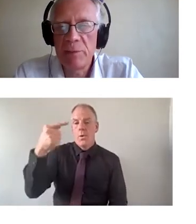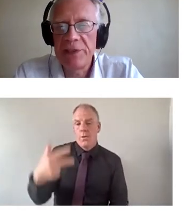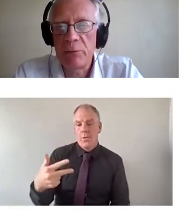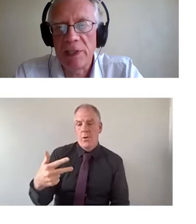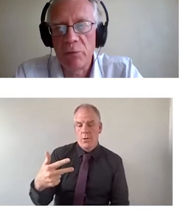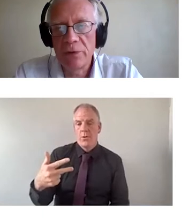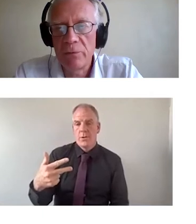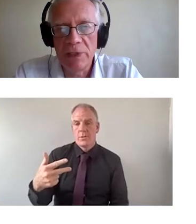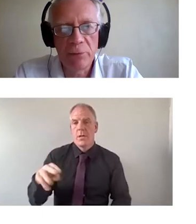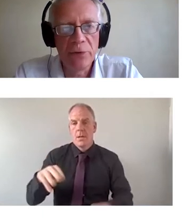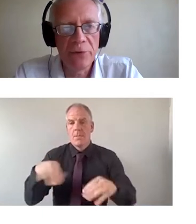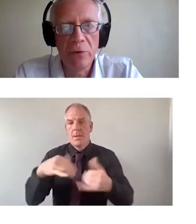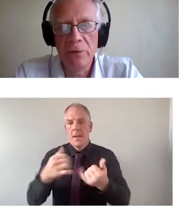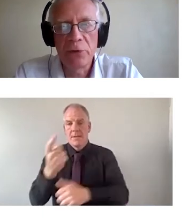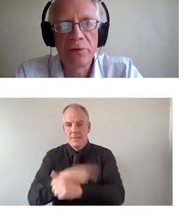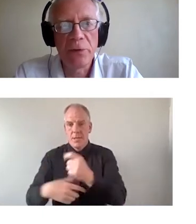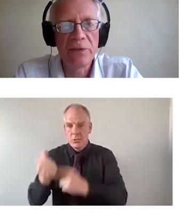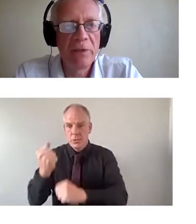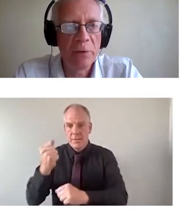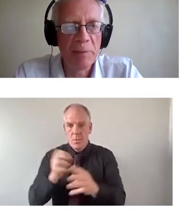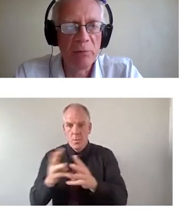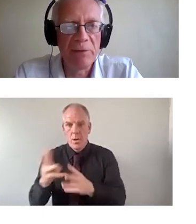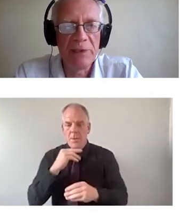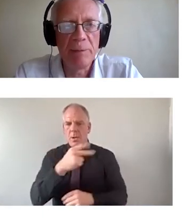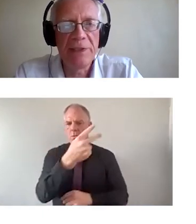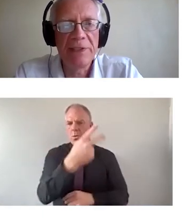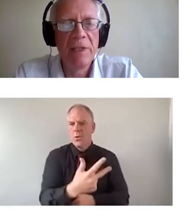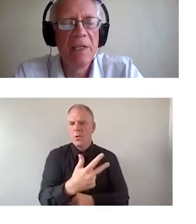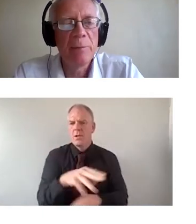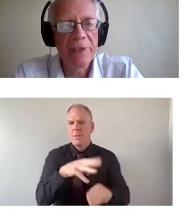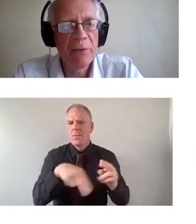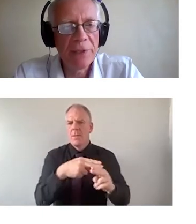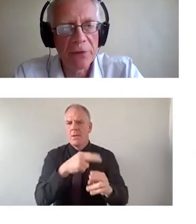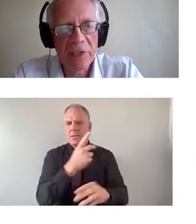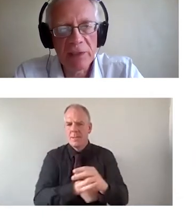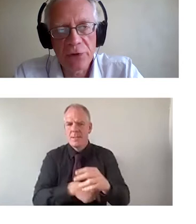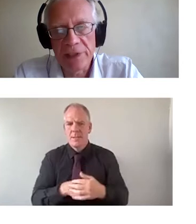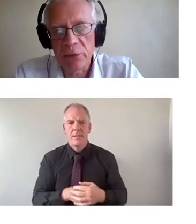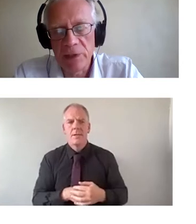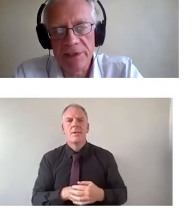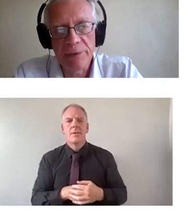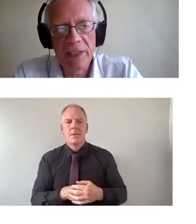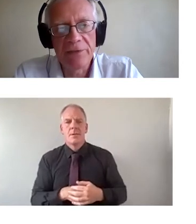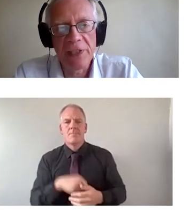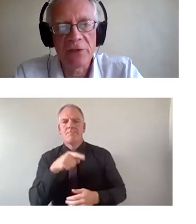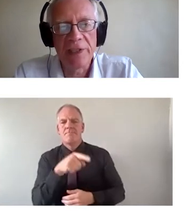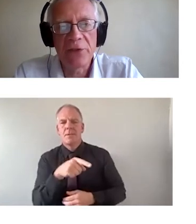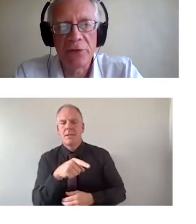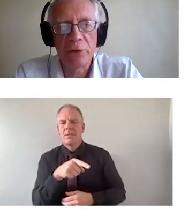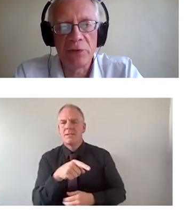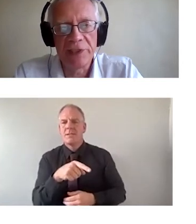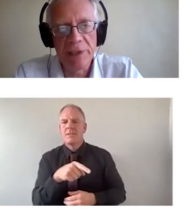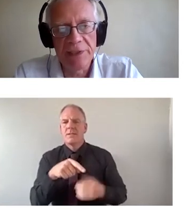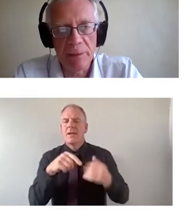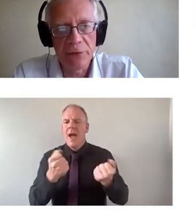people with disability were at work, while it was, you know, over two-thirds for people with disabilities. But again, one of the slides was showing as well that we had very large